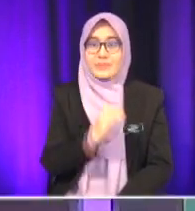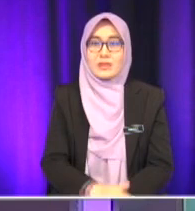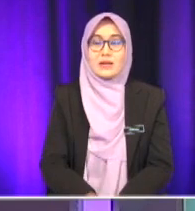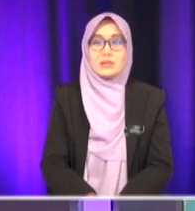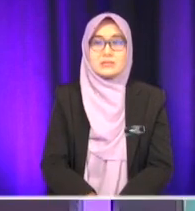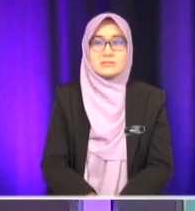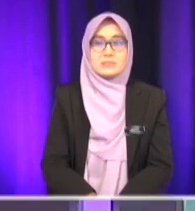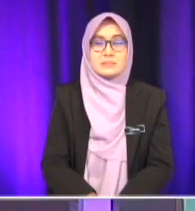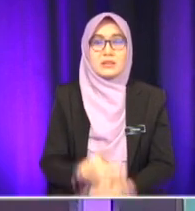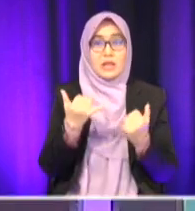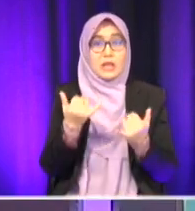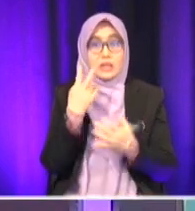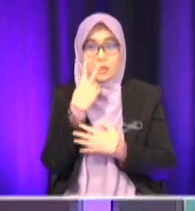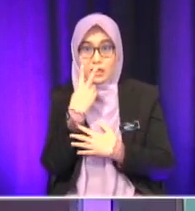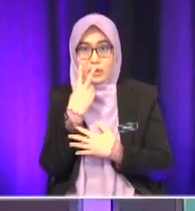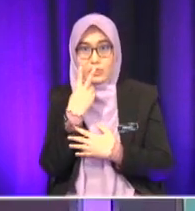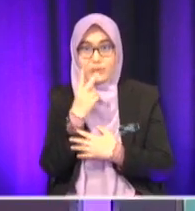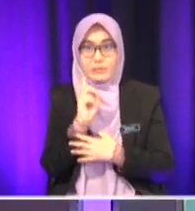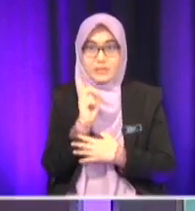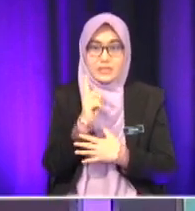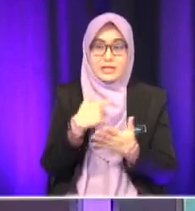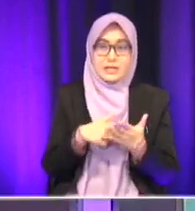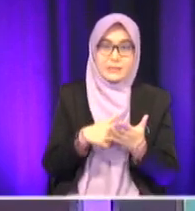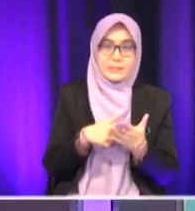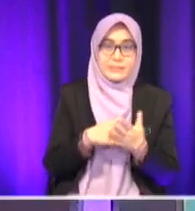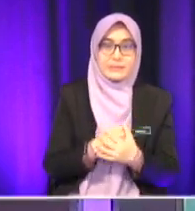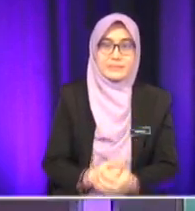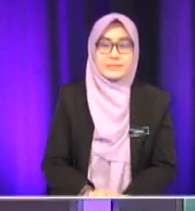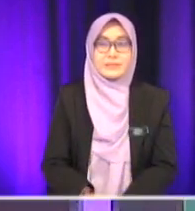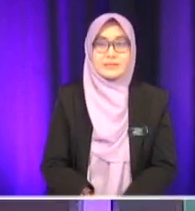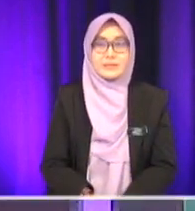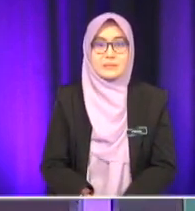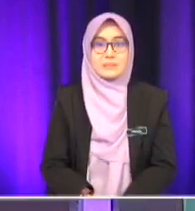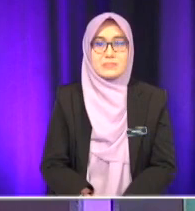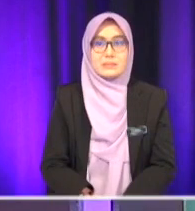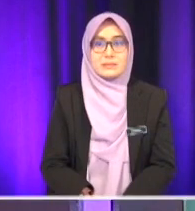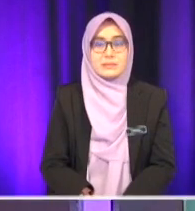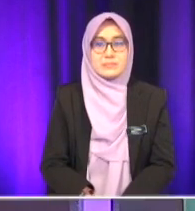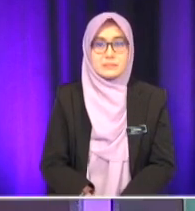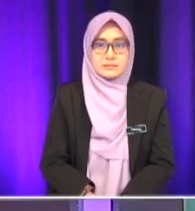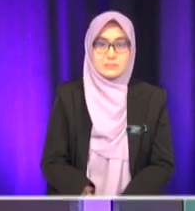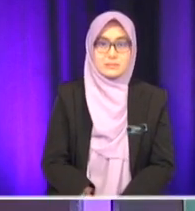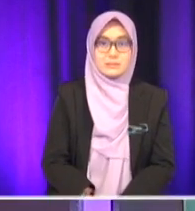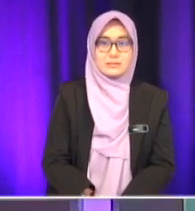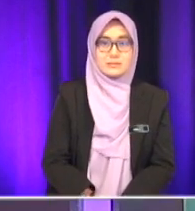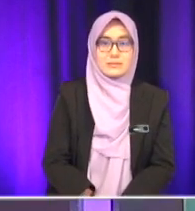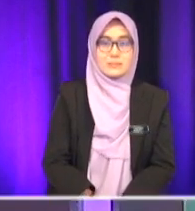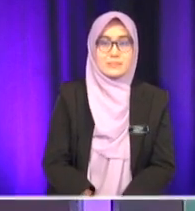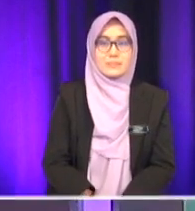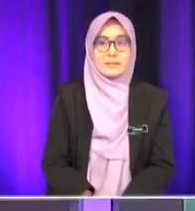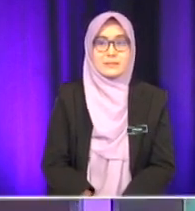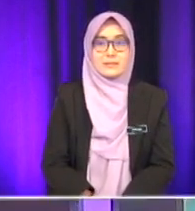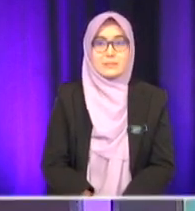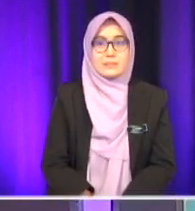about, okay, make it to the final activity, the challenge. The champion will get here, winners will get an award. Get an award.